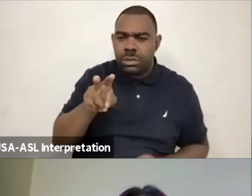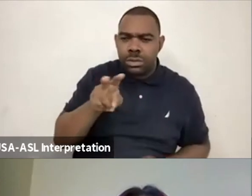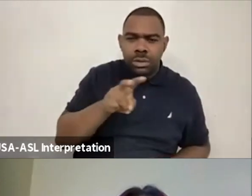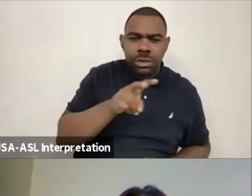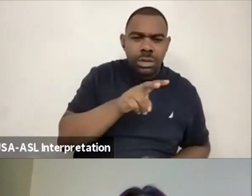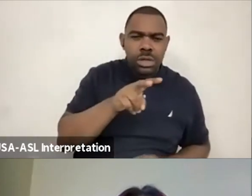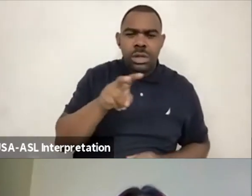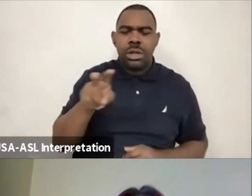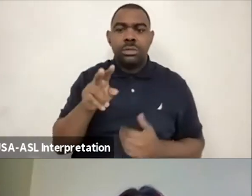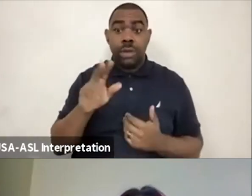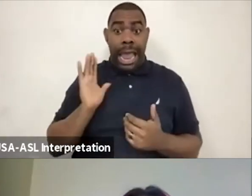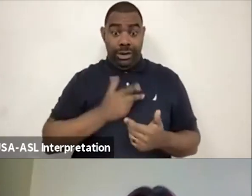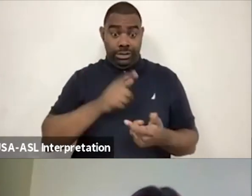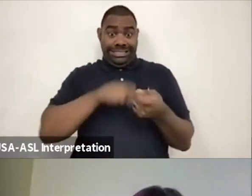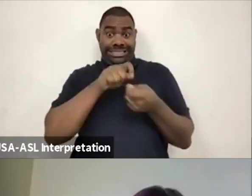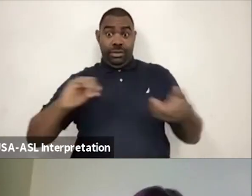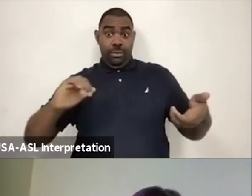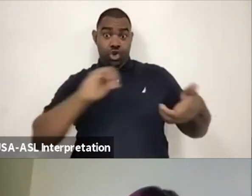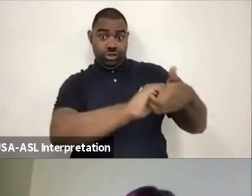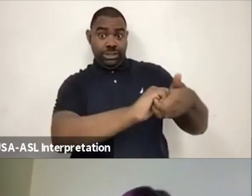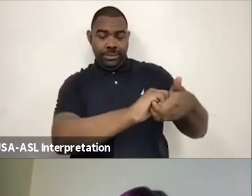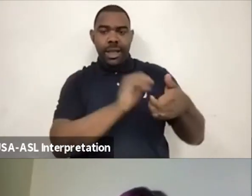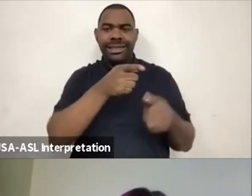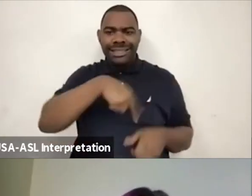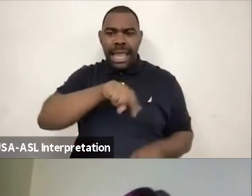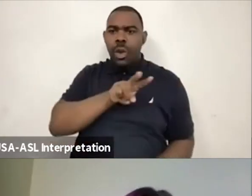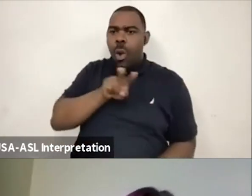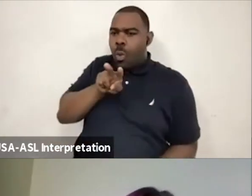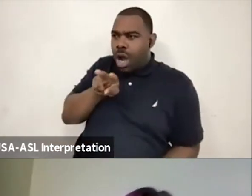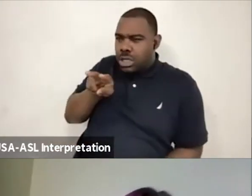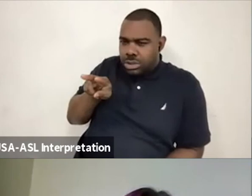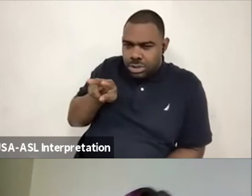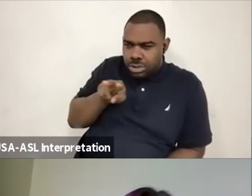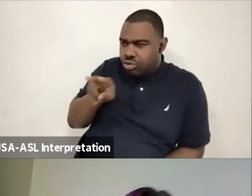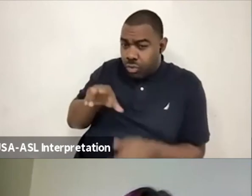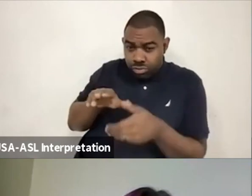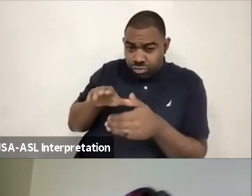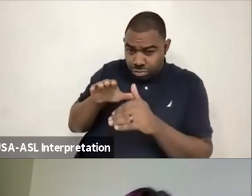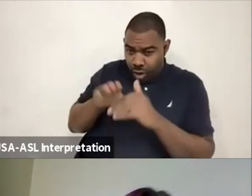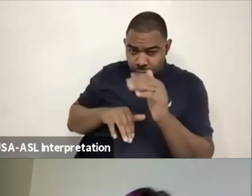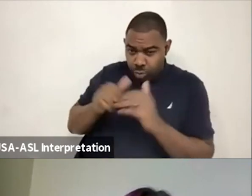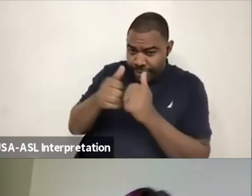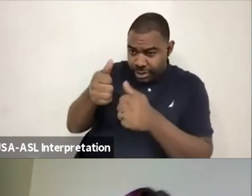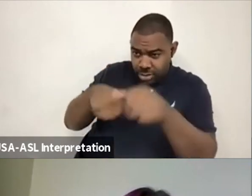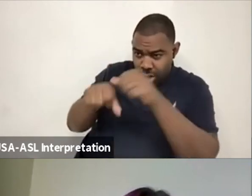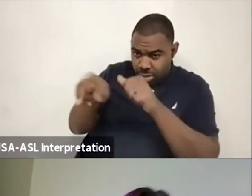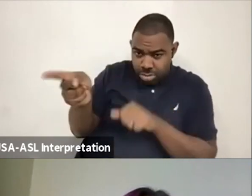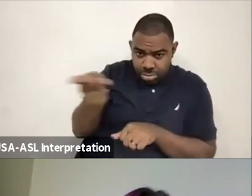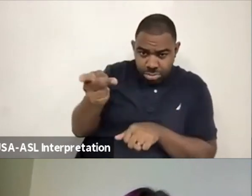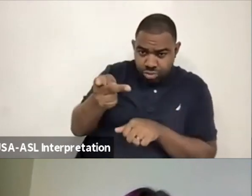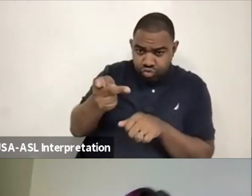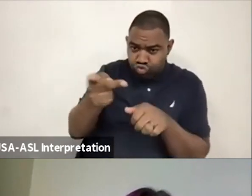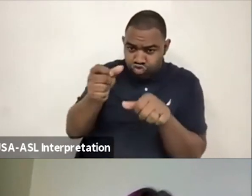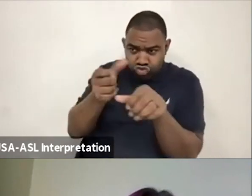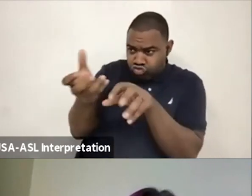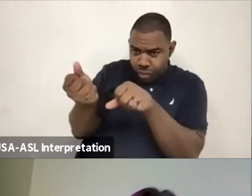as our specific partnership goes, they watch to see if we are comfortable with one another, if we trust one another. If they see